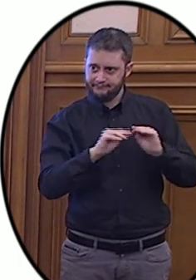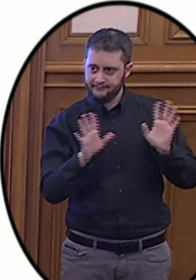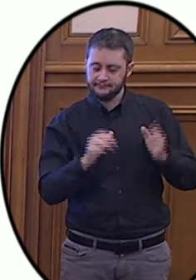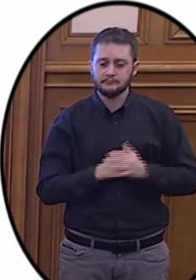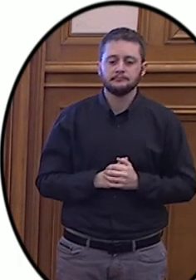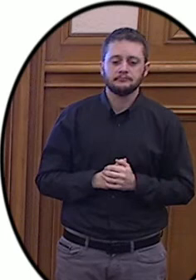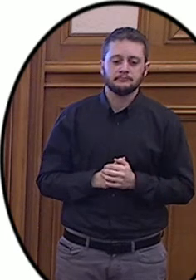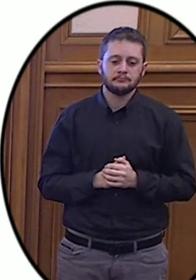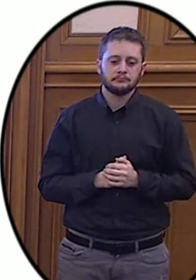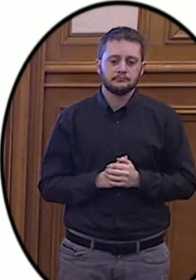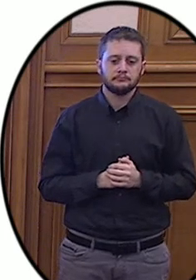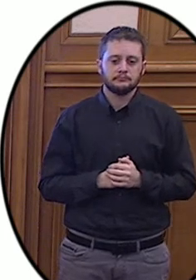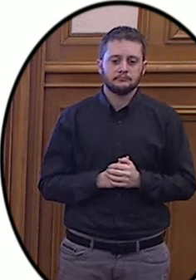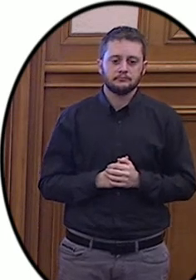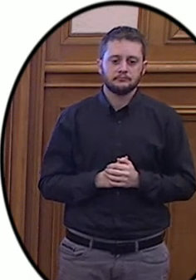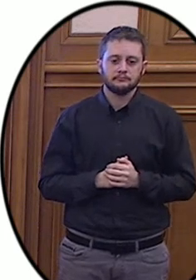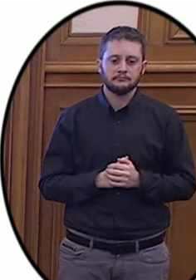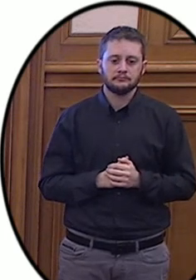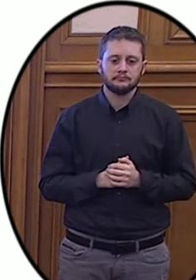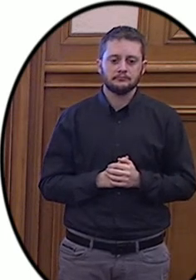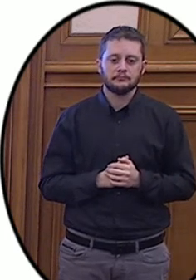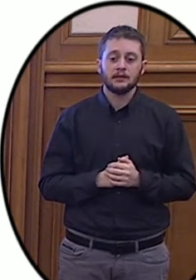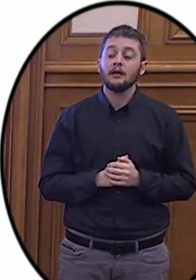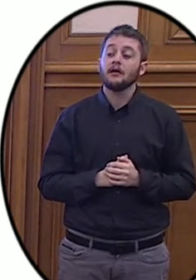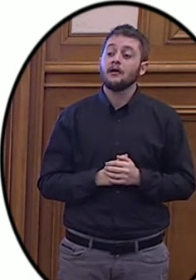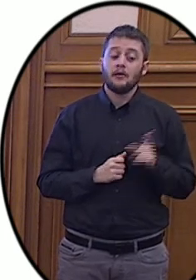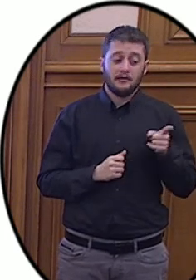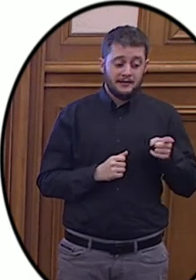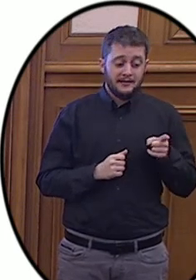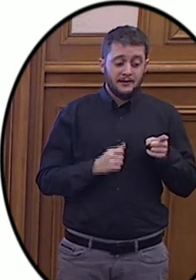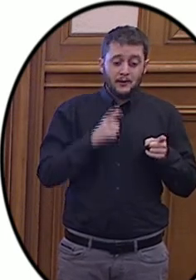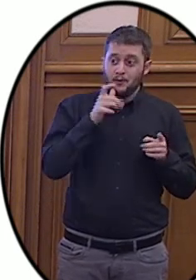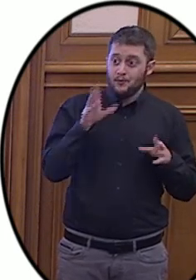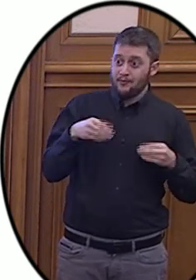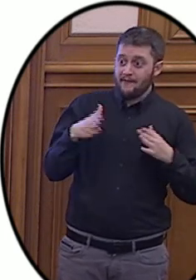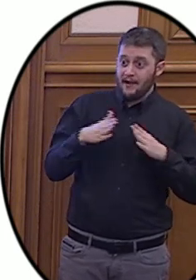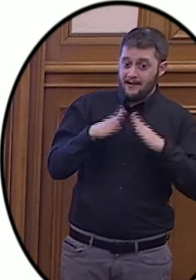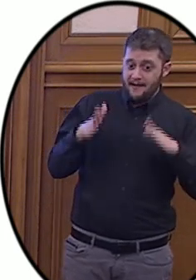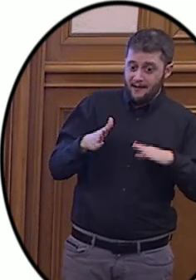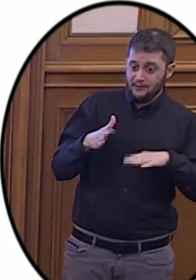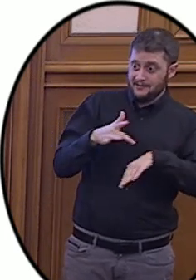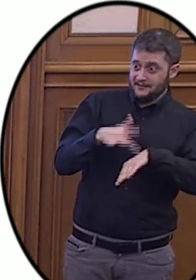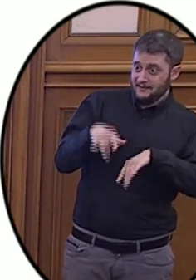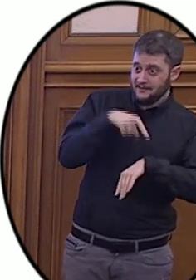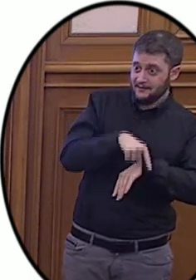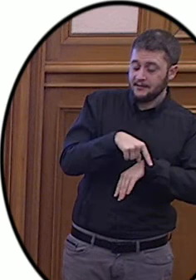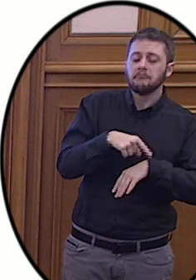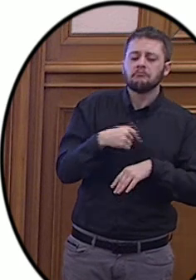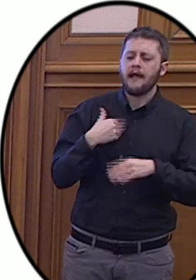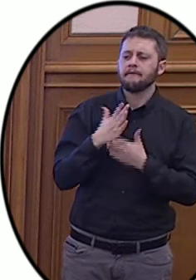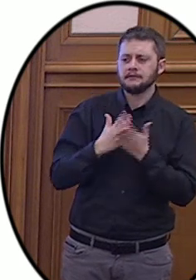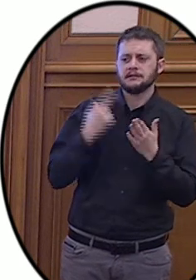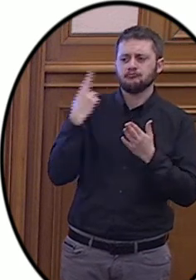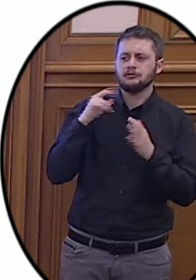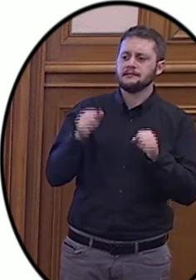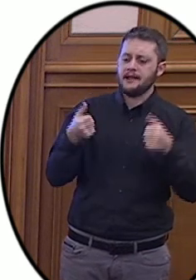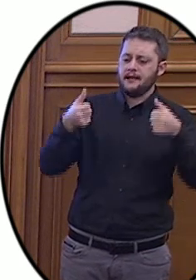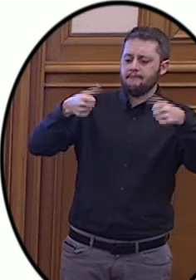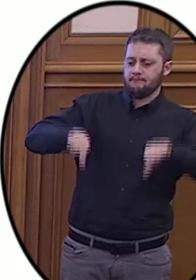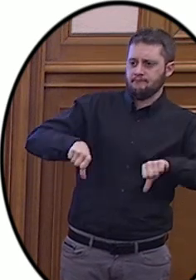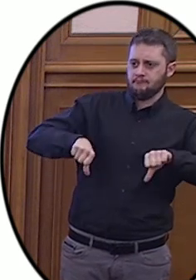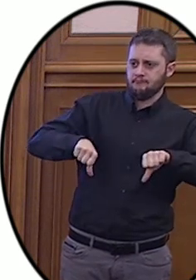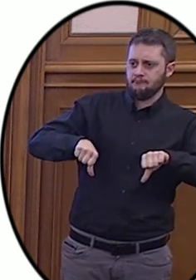There are limited reasons for why a housing provider may refuse or deny